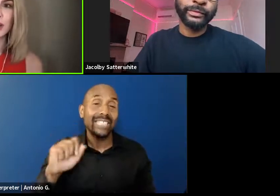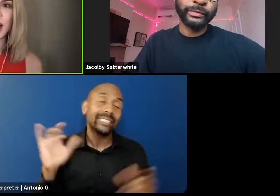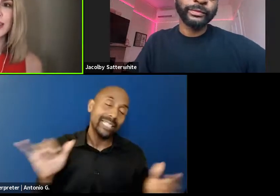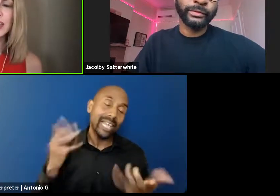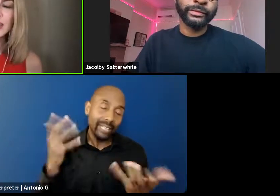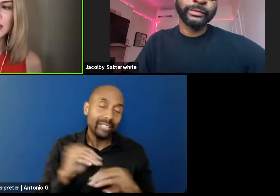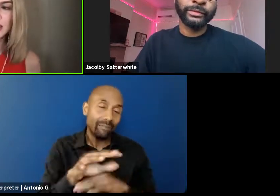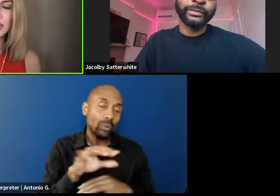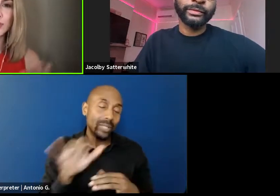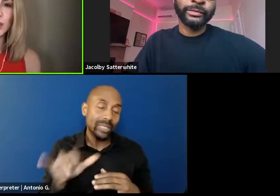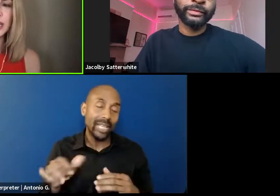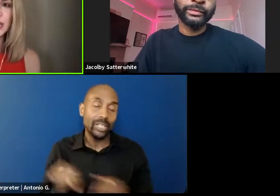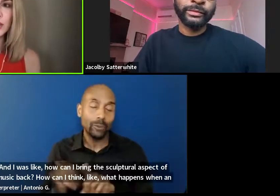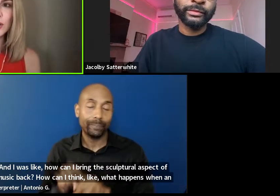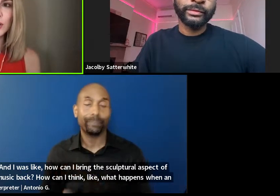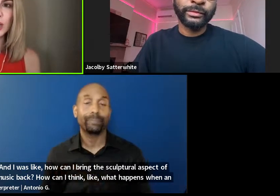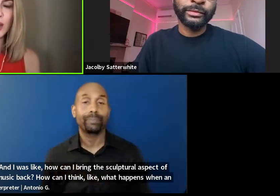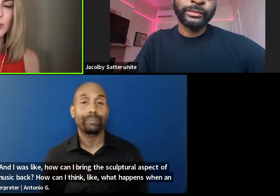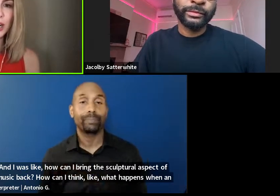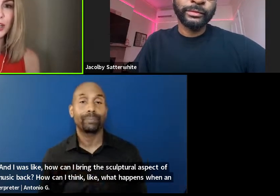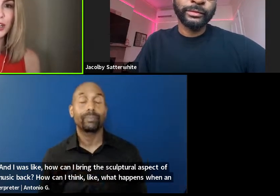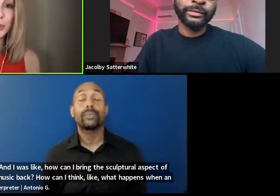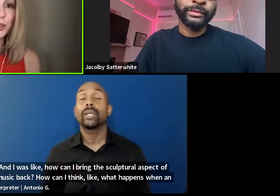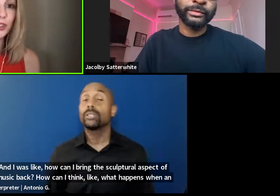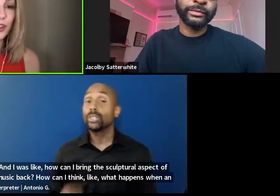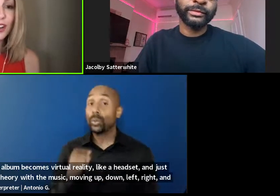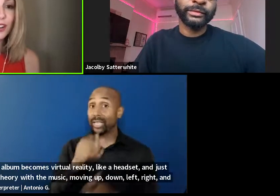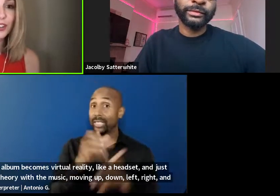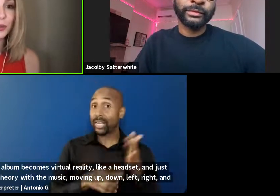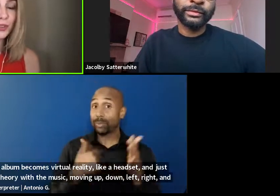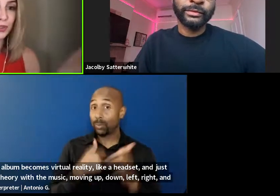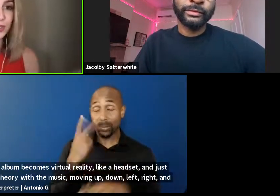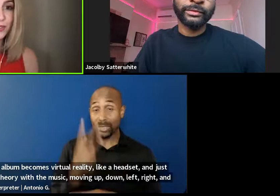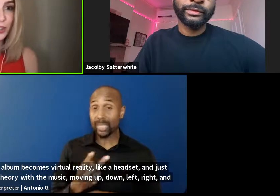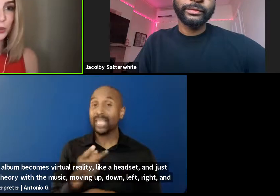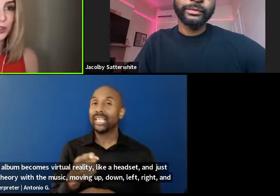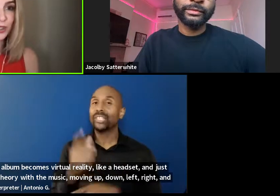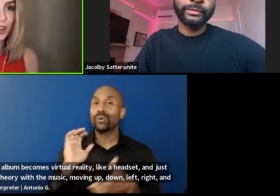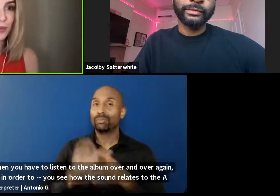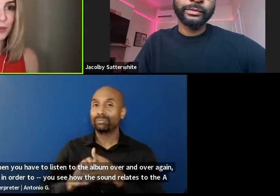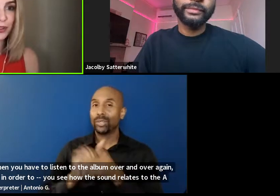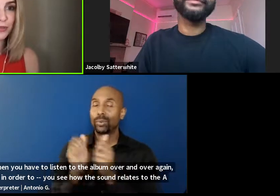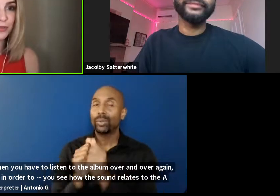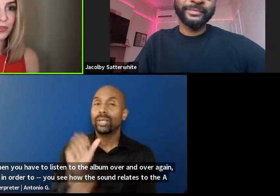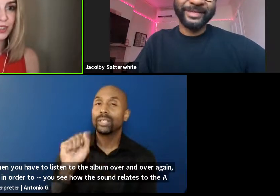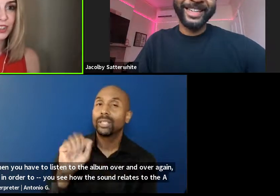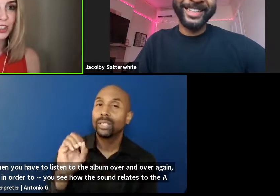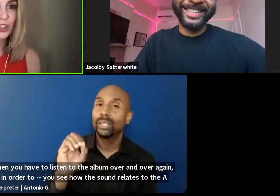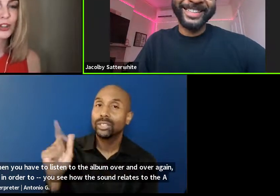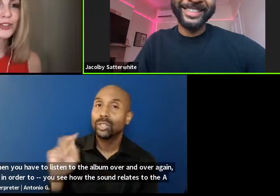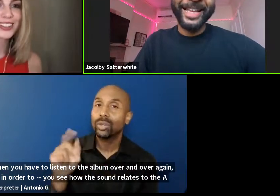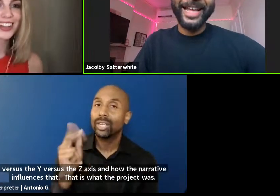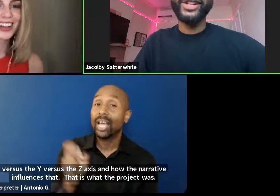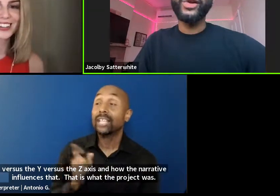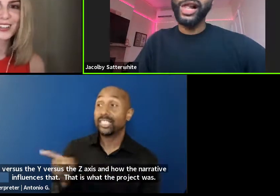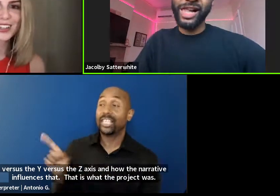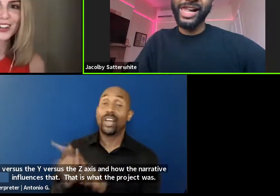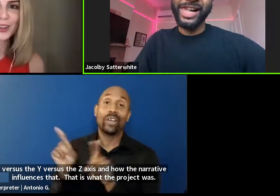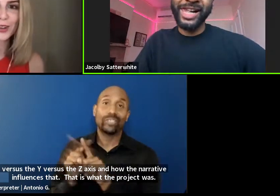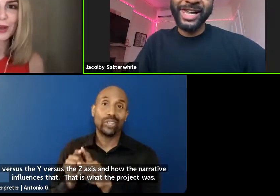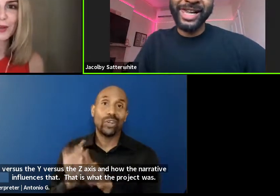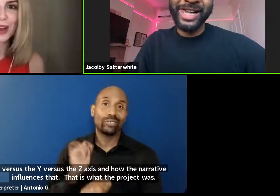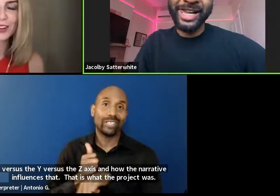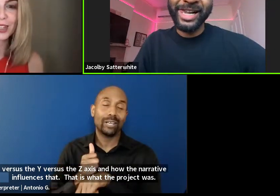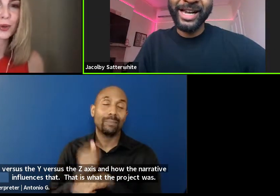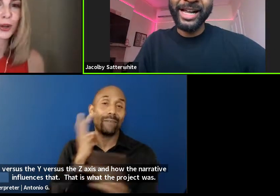chapter, I think, like, is related to a collaboration that you did with Solange, who also did a visual album. Yeah. Do you want to talk